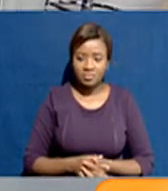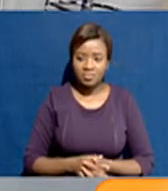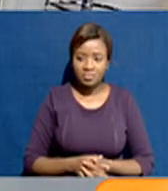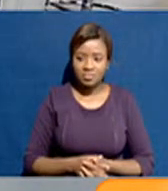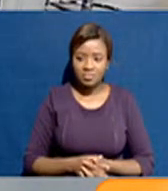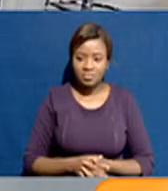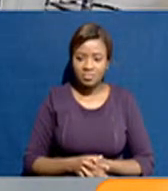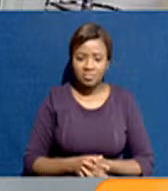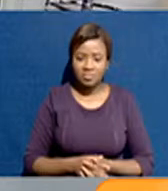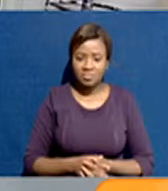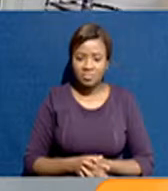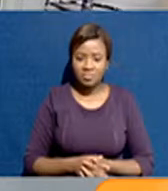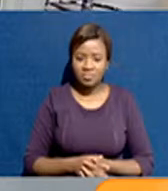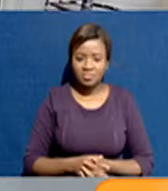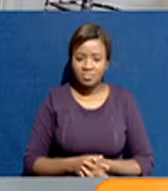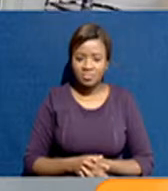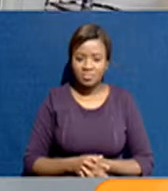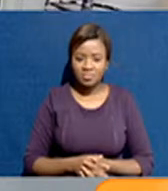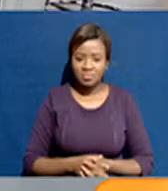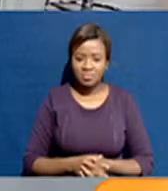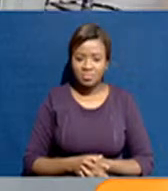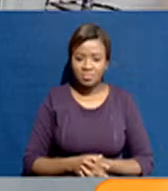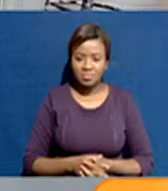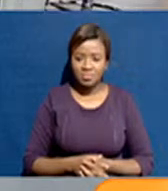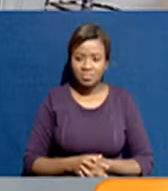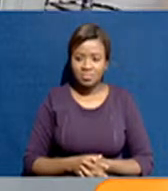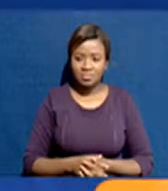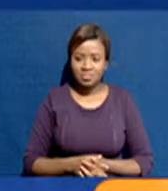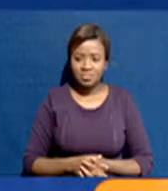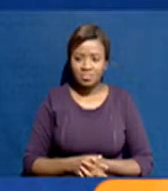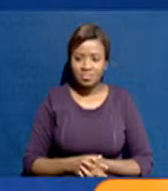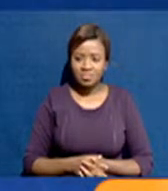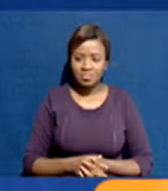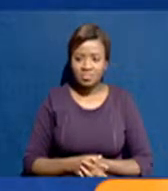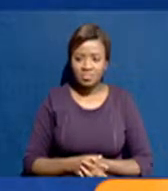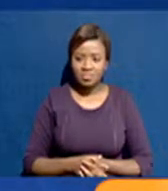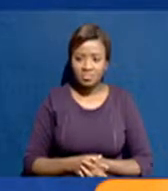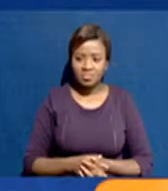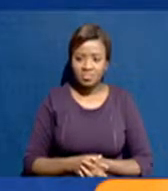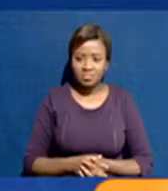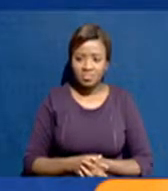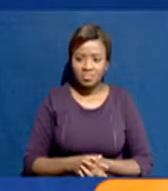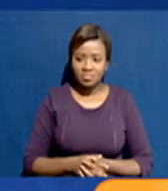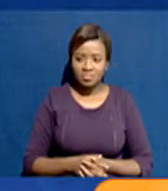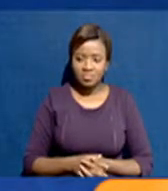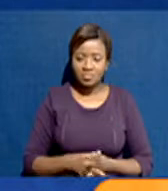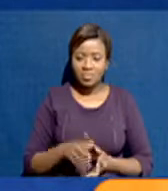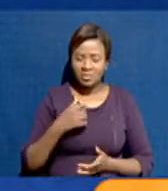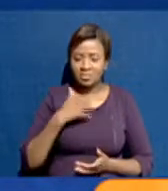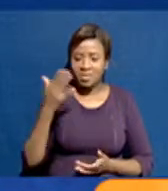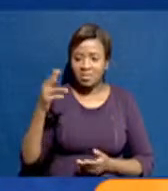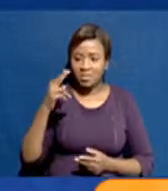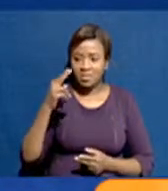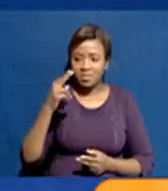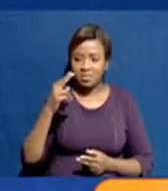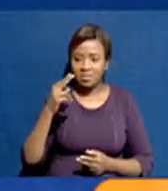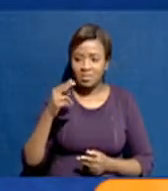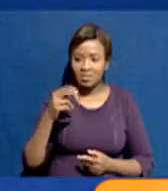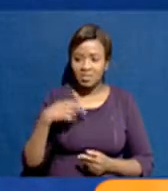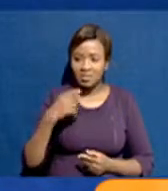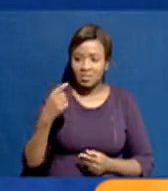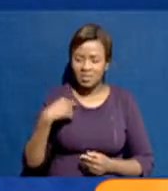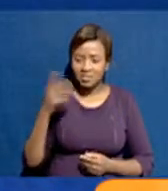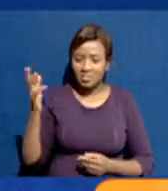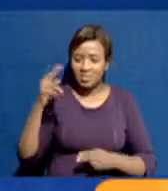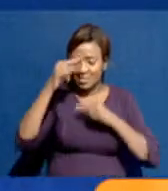on TV? No. How did you just decide? What happened? What happened was actually quite interesting. So I was in high school. I haven't talked about this for a long time,